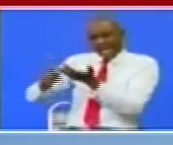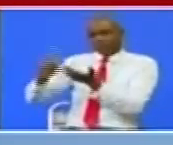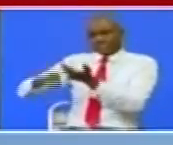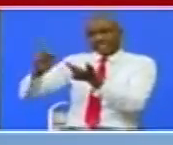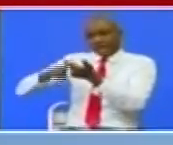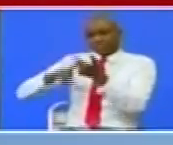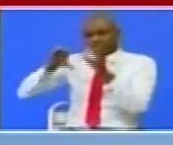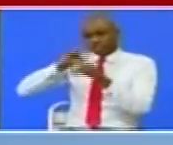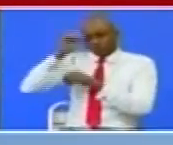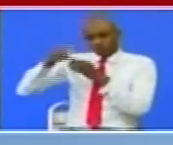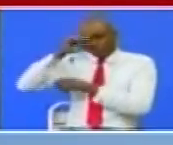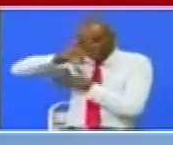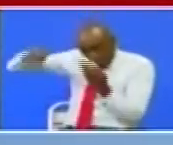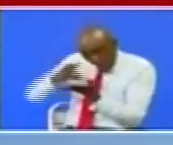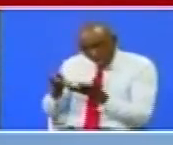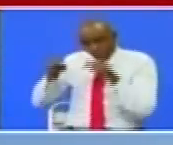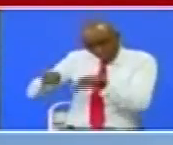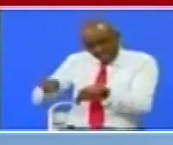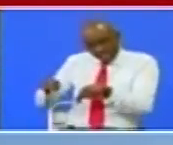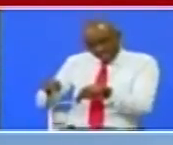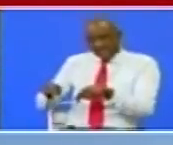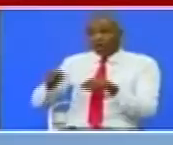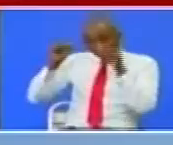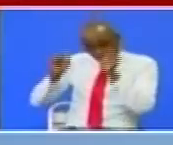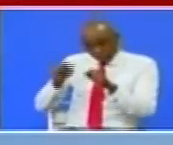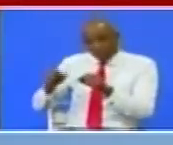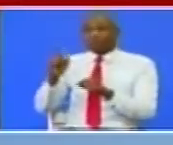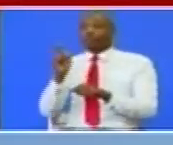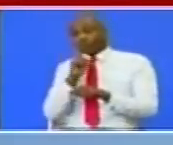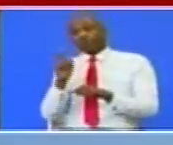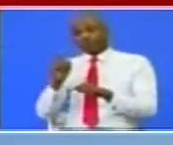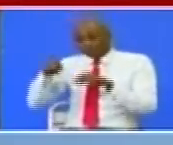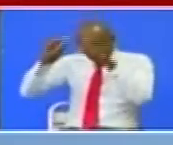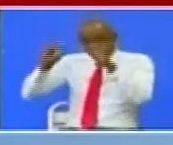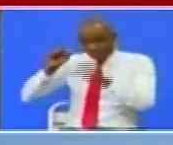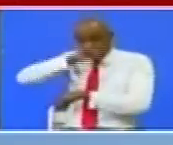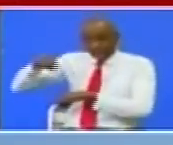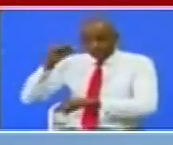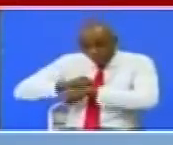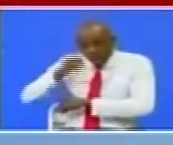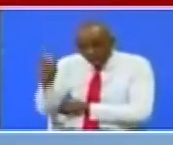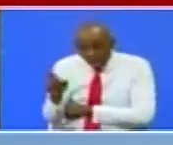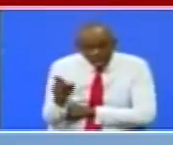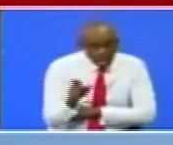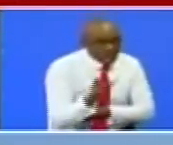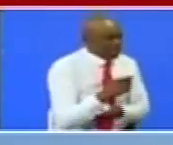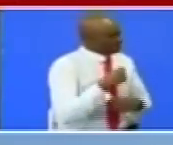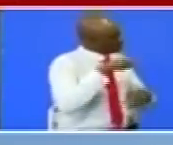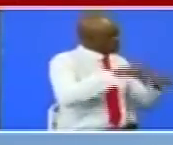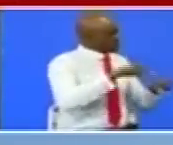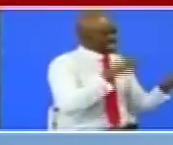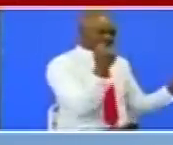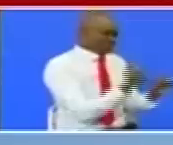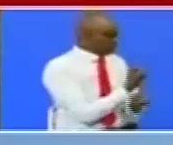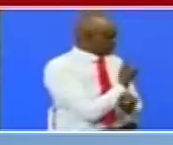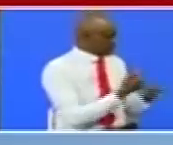census today, yeah? Uh-huh. Then we'll be able to establish this. Are you able to come to school? Today might